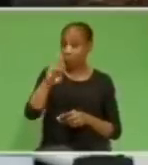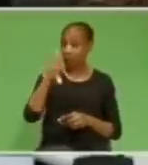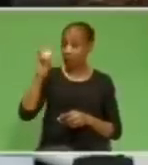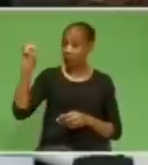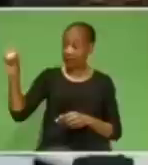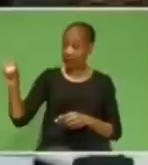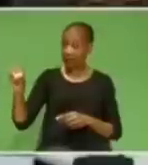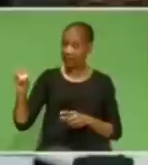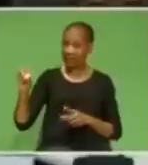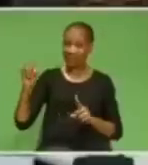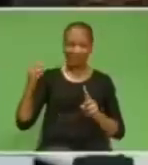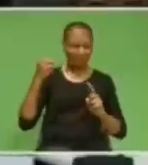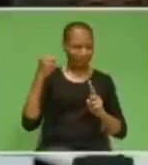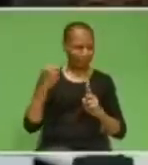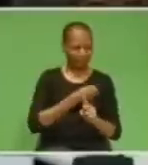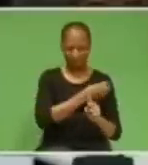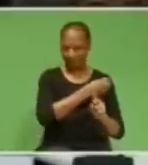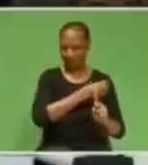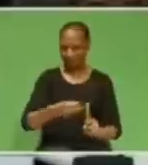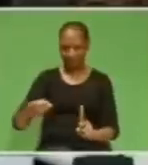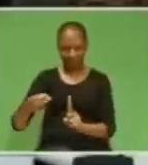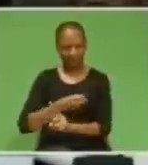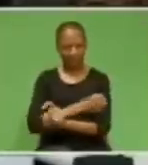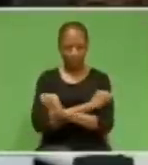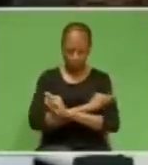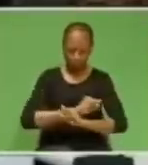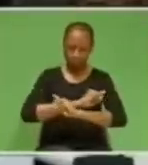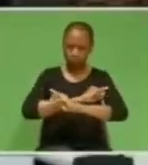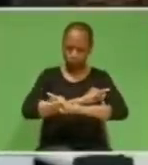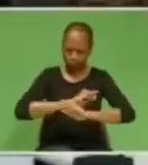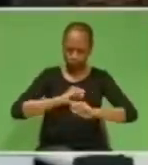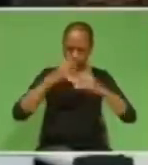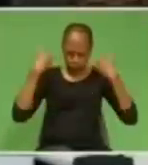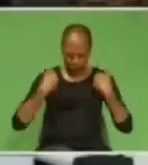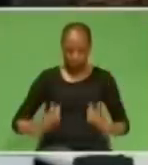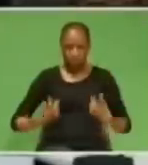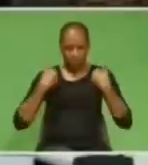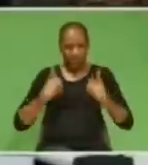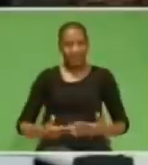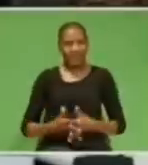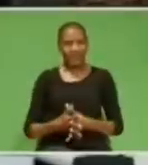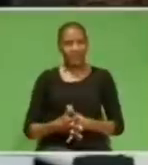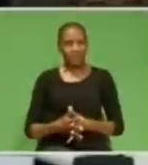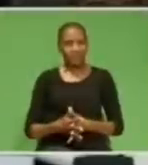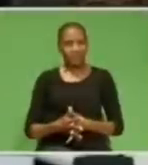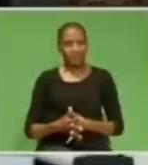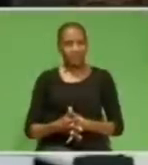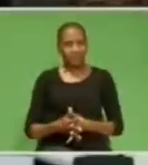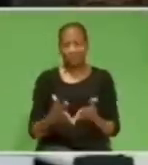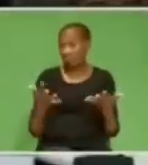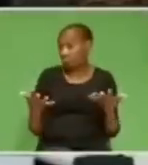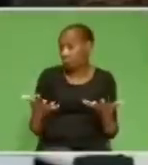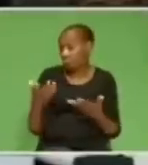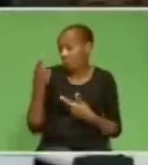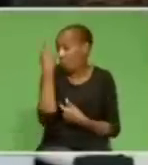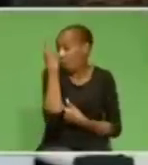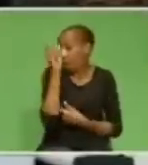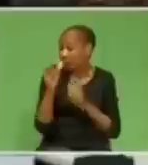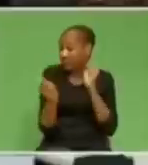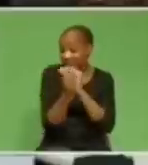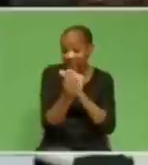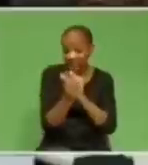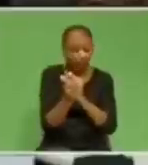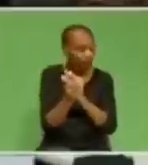1,100 were assaulted with grievously bodily harm. Was there anyone arrested?